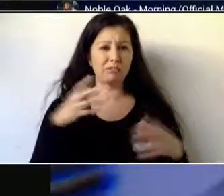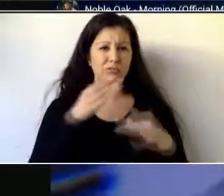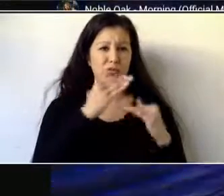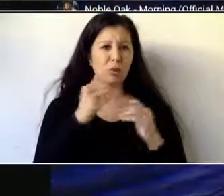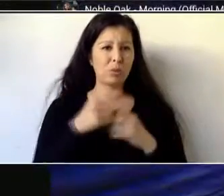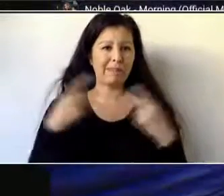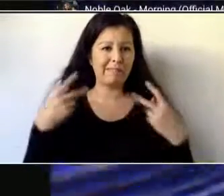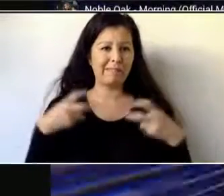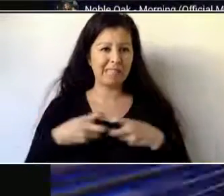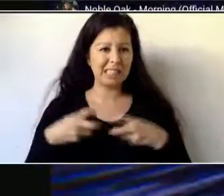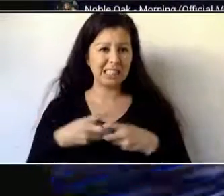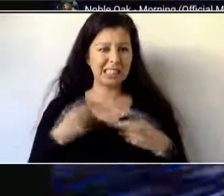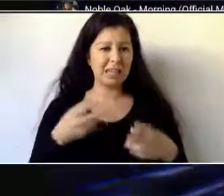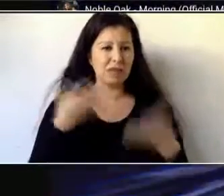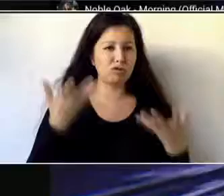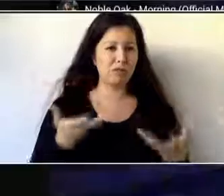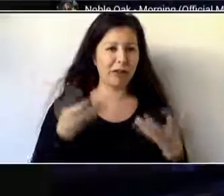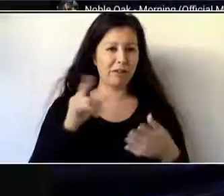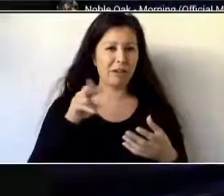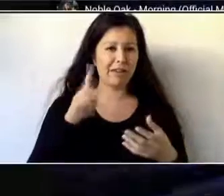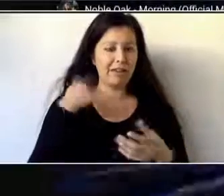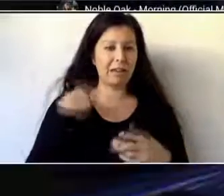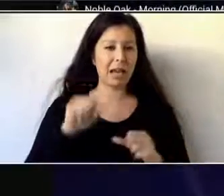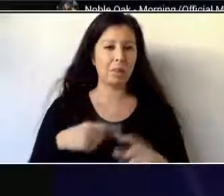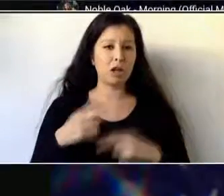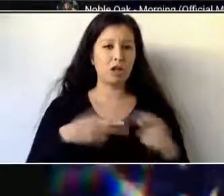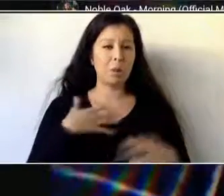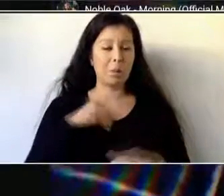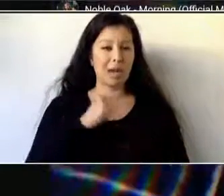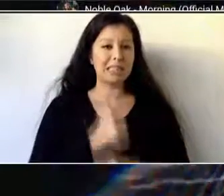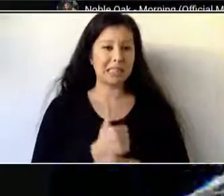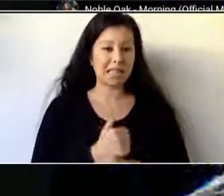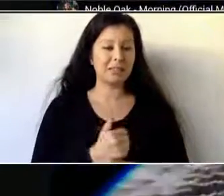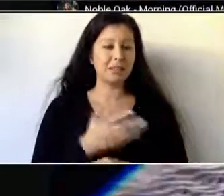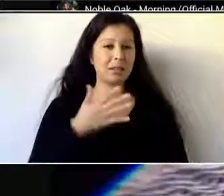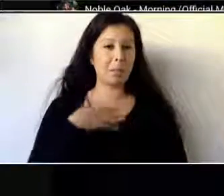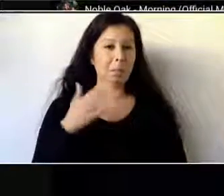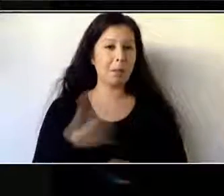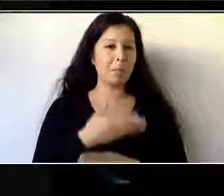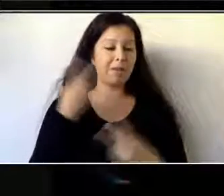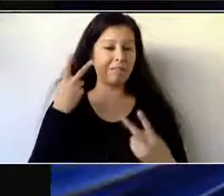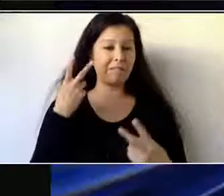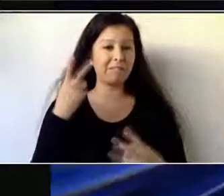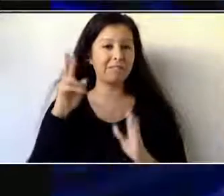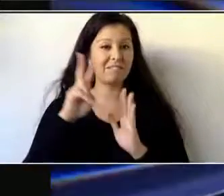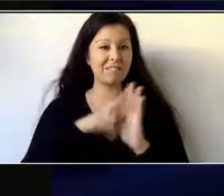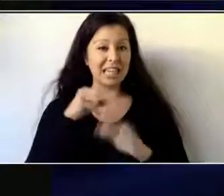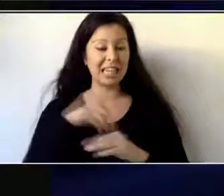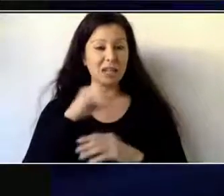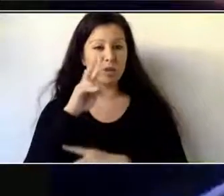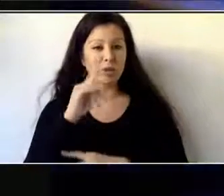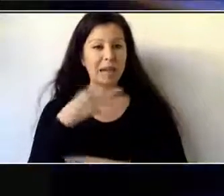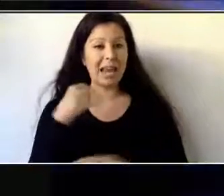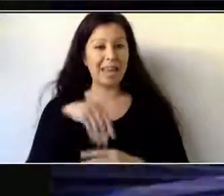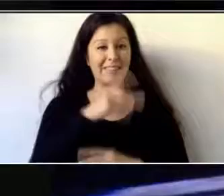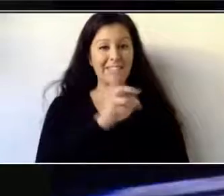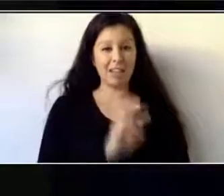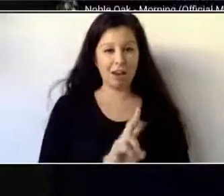with this, I was able to build my sets, my music video sets in Unity and in